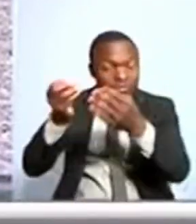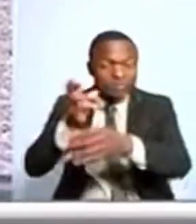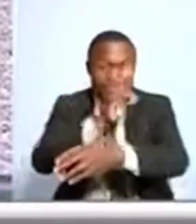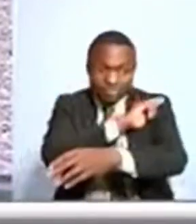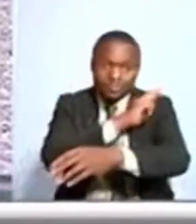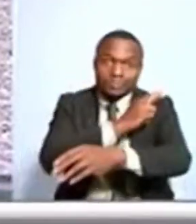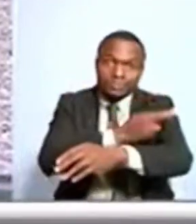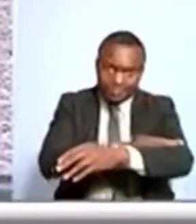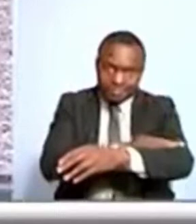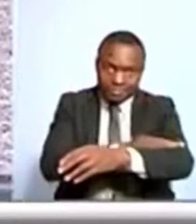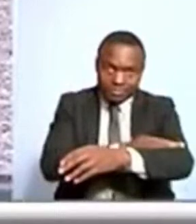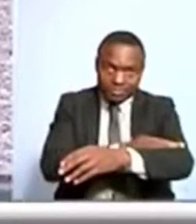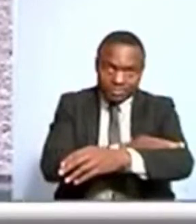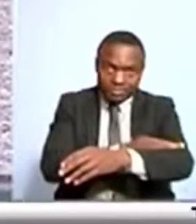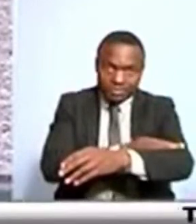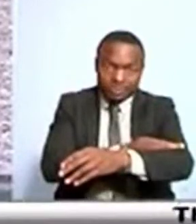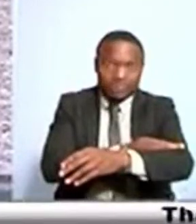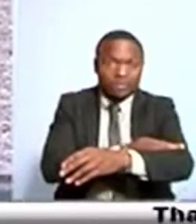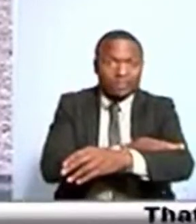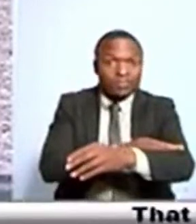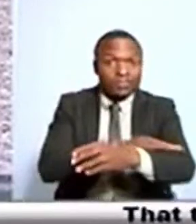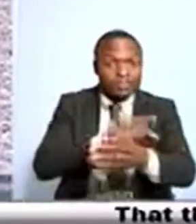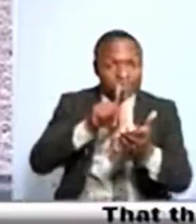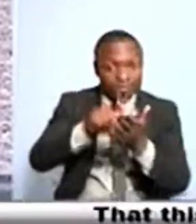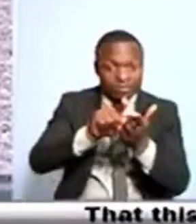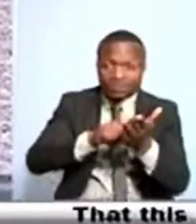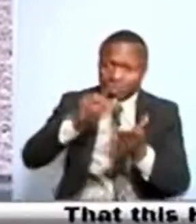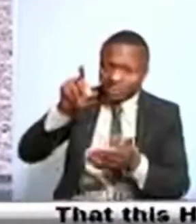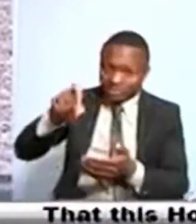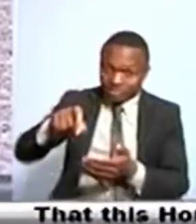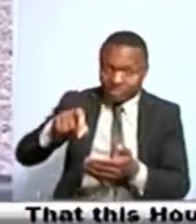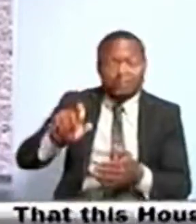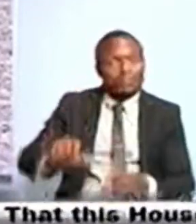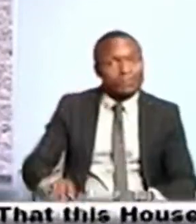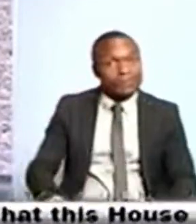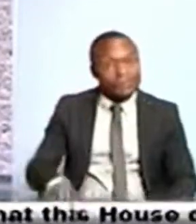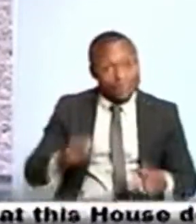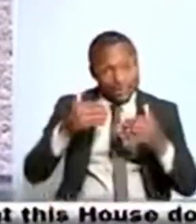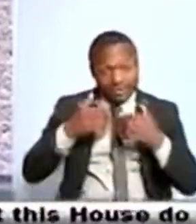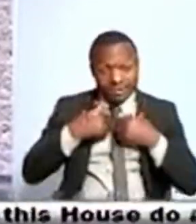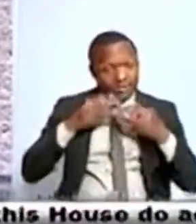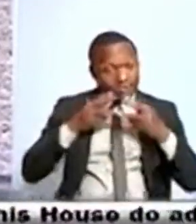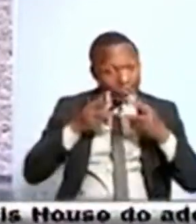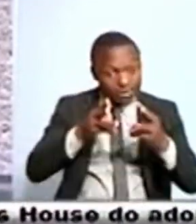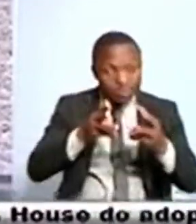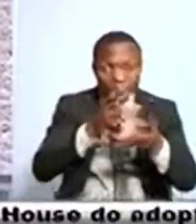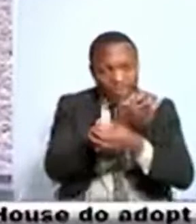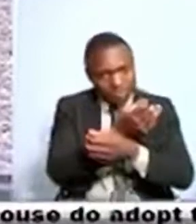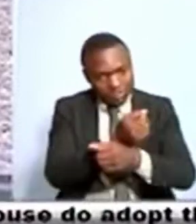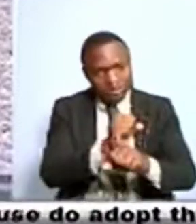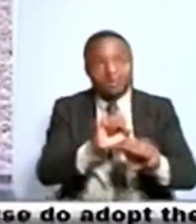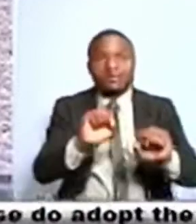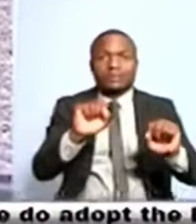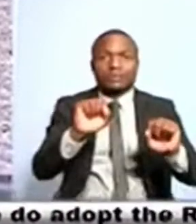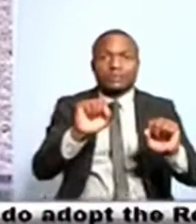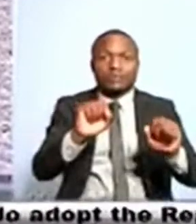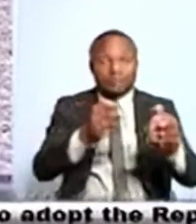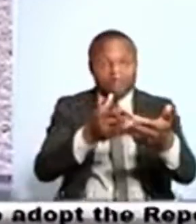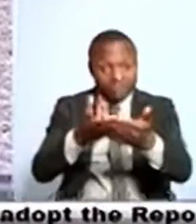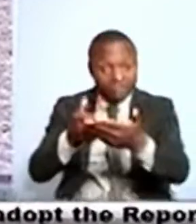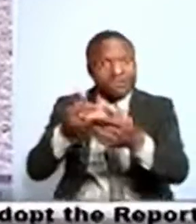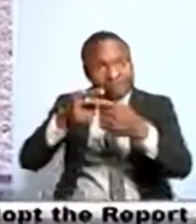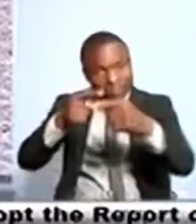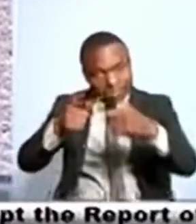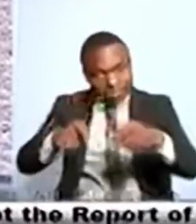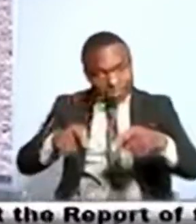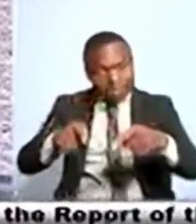as our law demands. And we've got ways of addressing certain shortcomings.